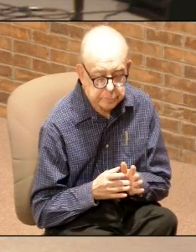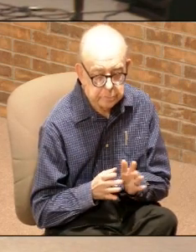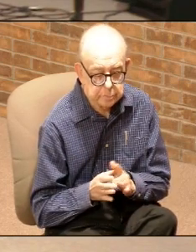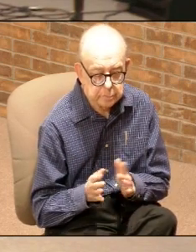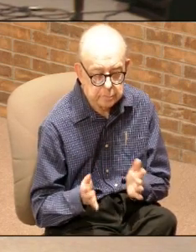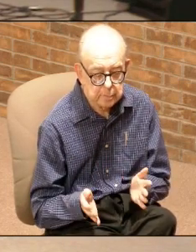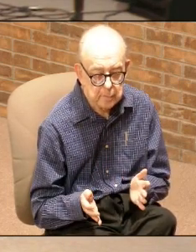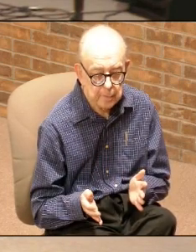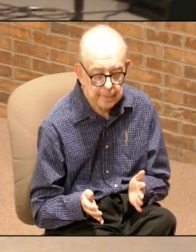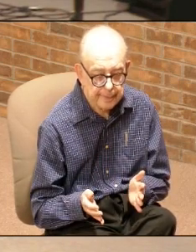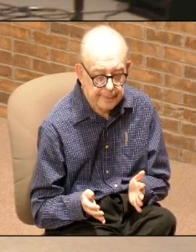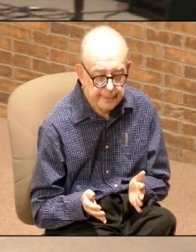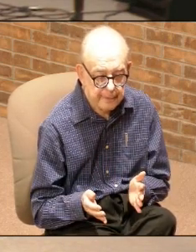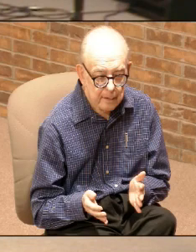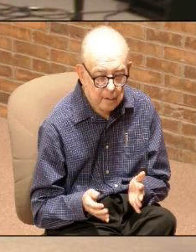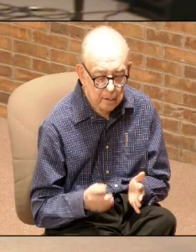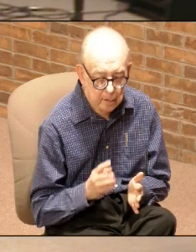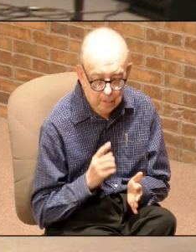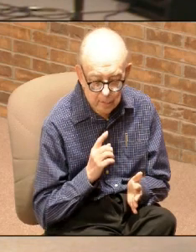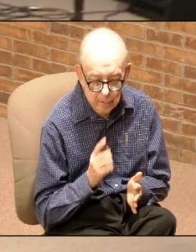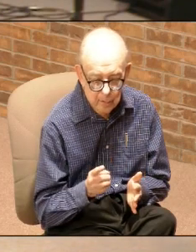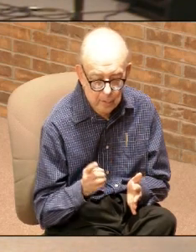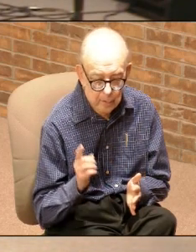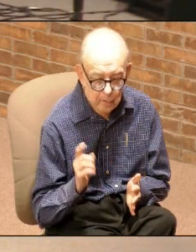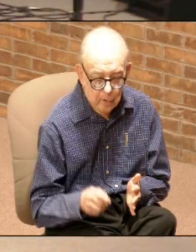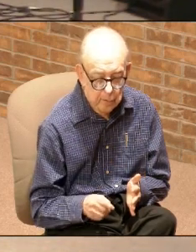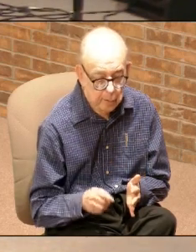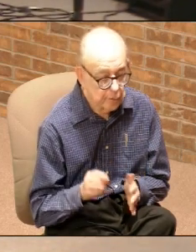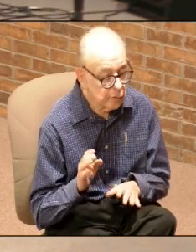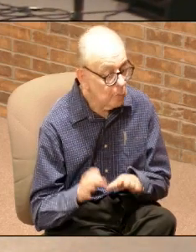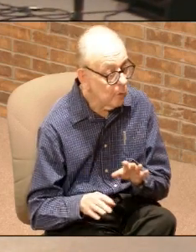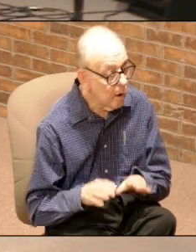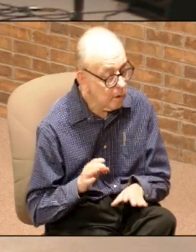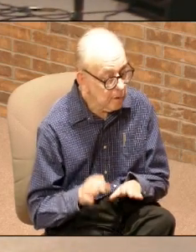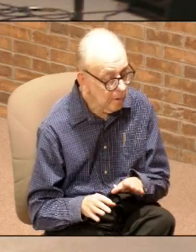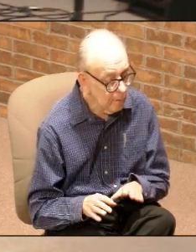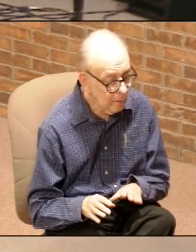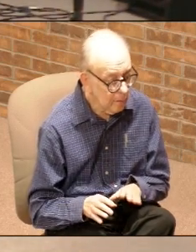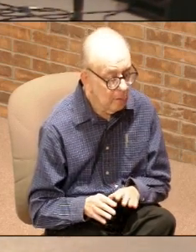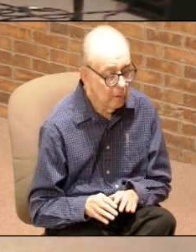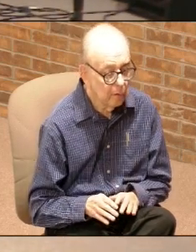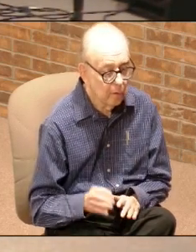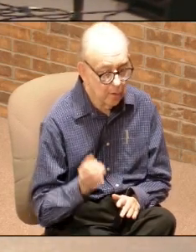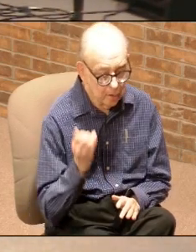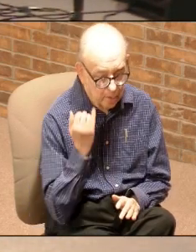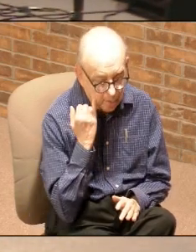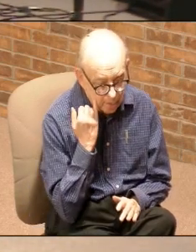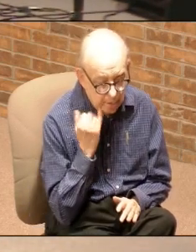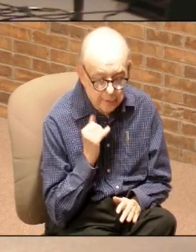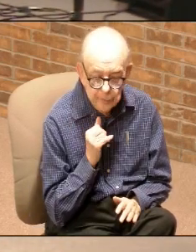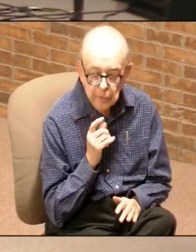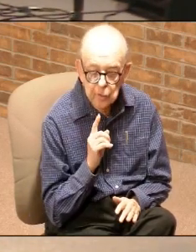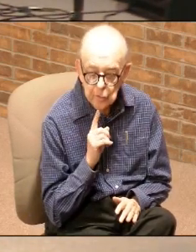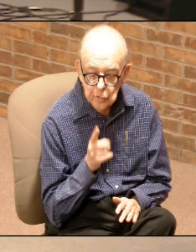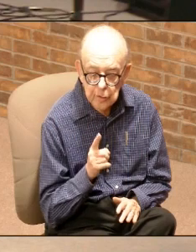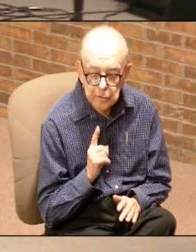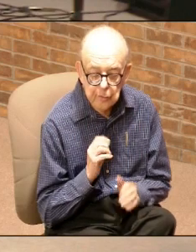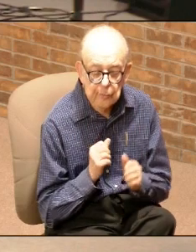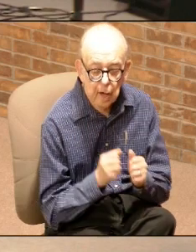Bible it says that you must walk if you are to follow.